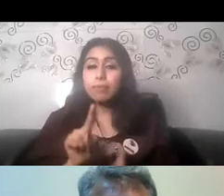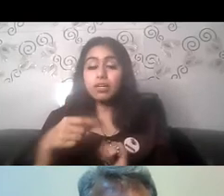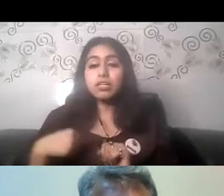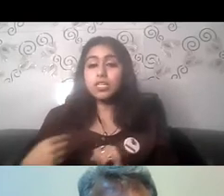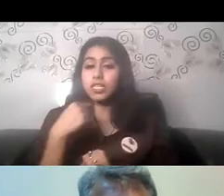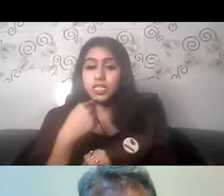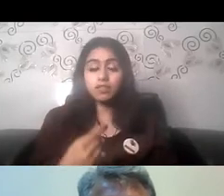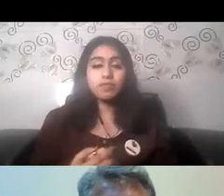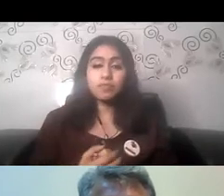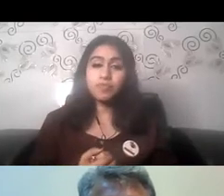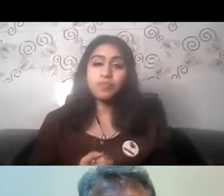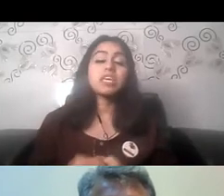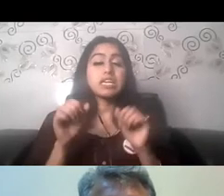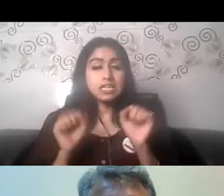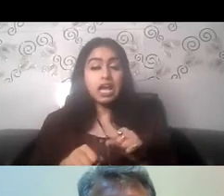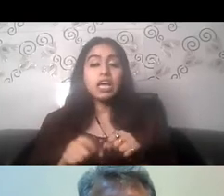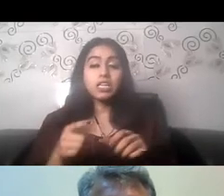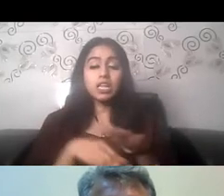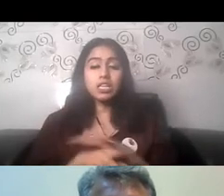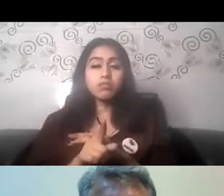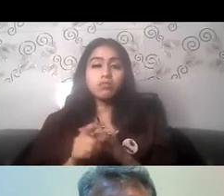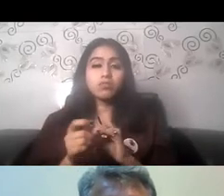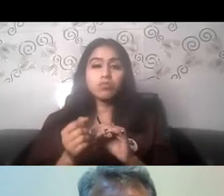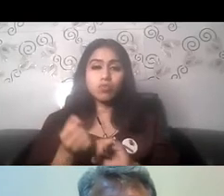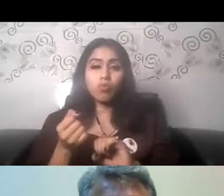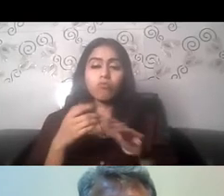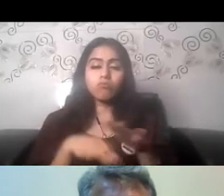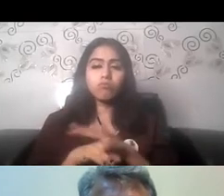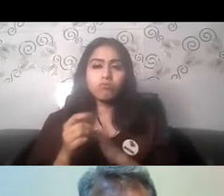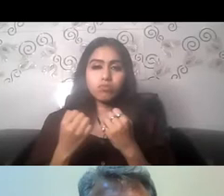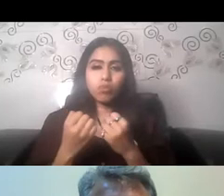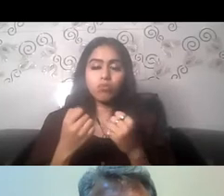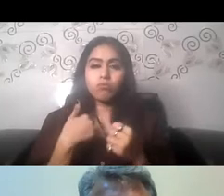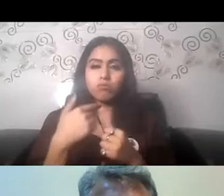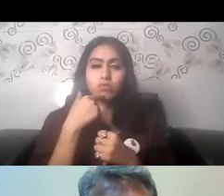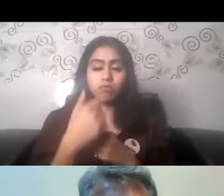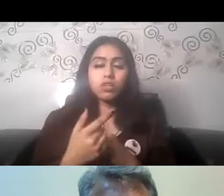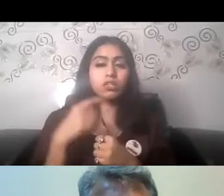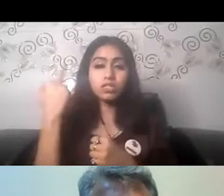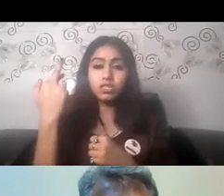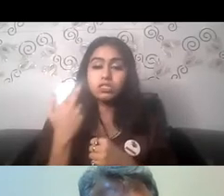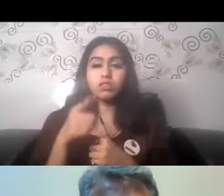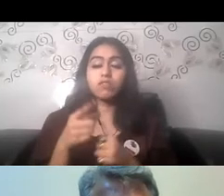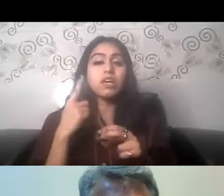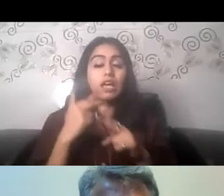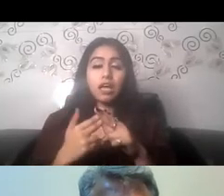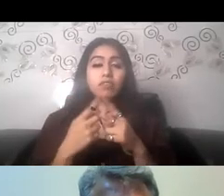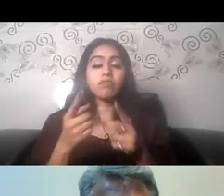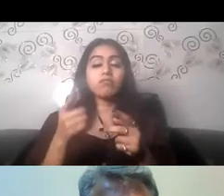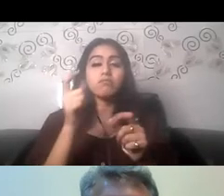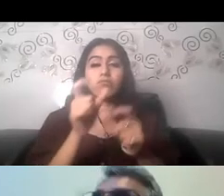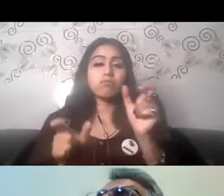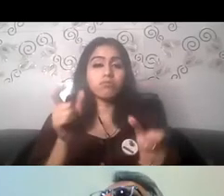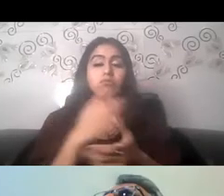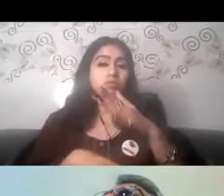the cause is quite a strong one, and the cause of differently able people